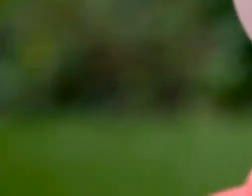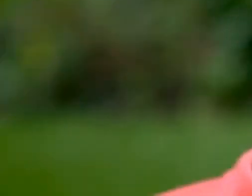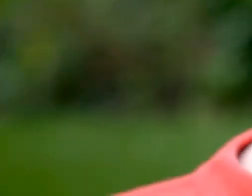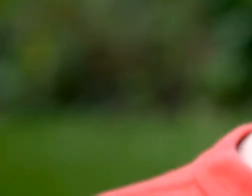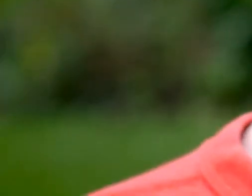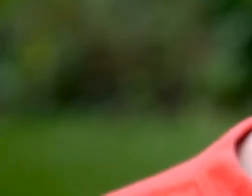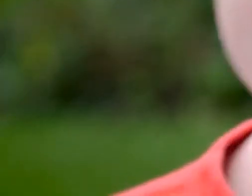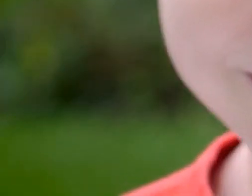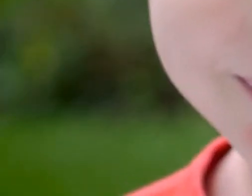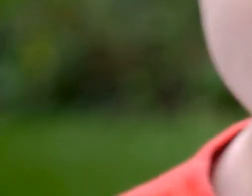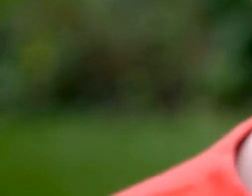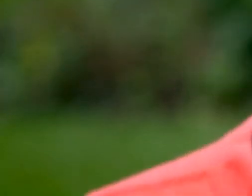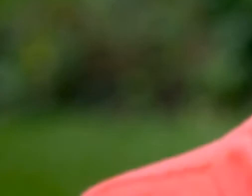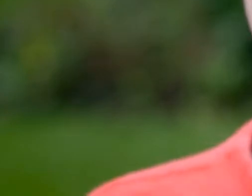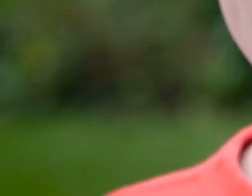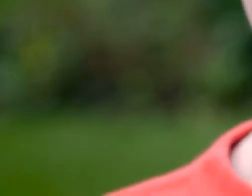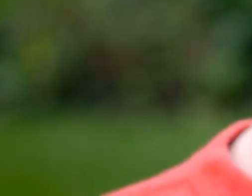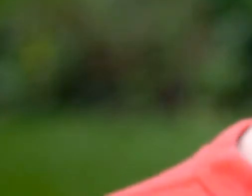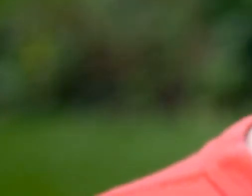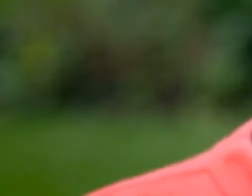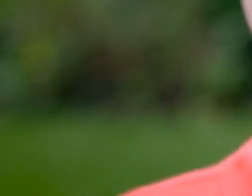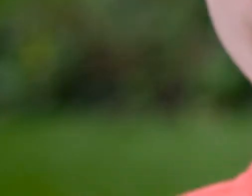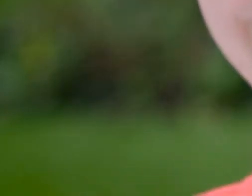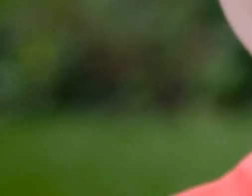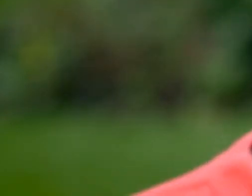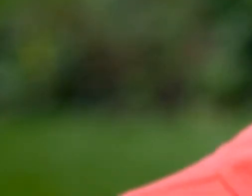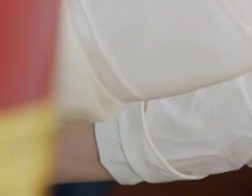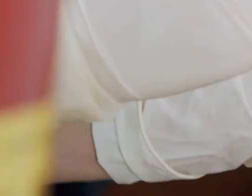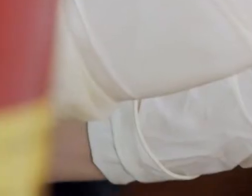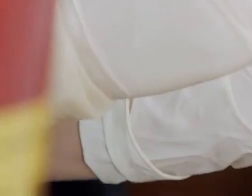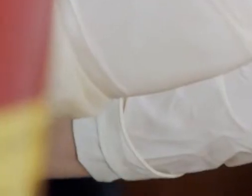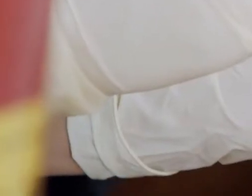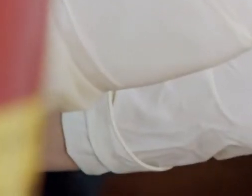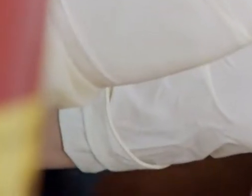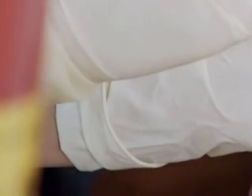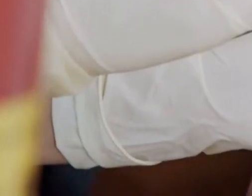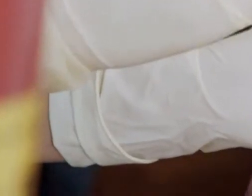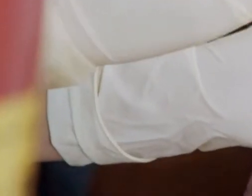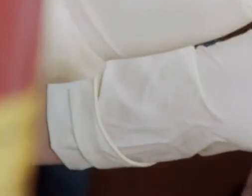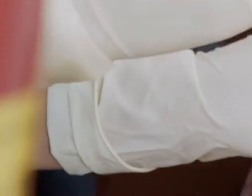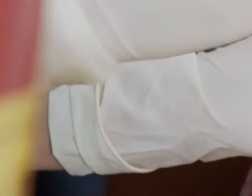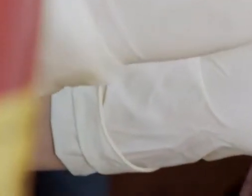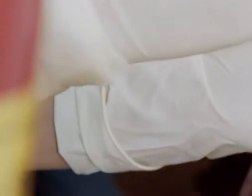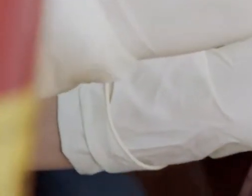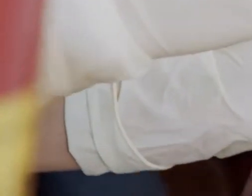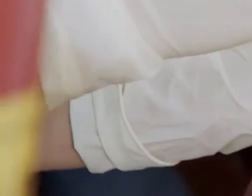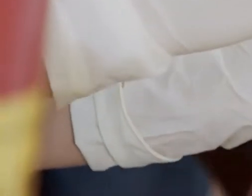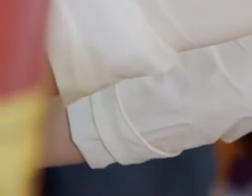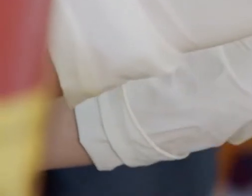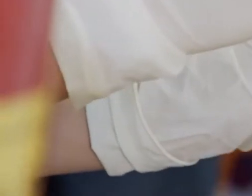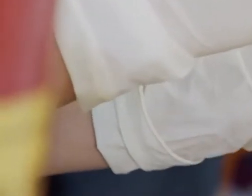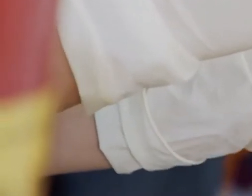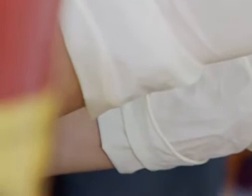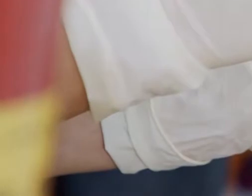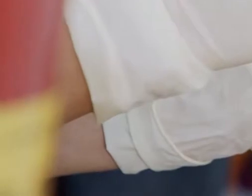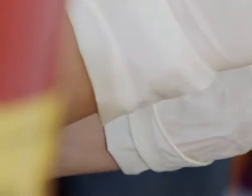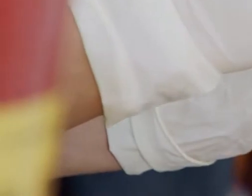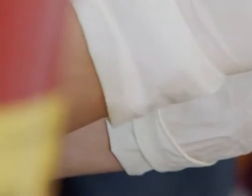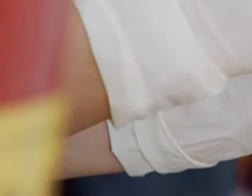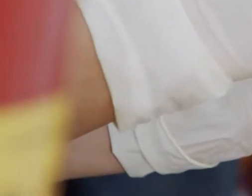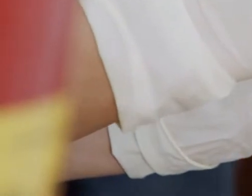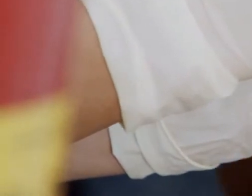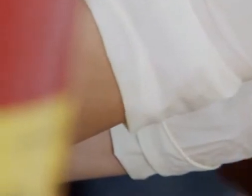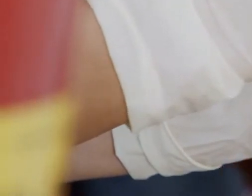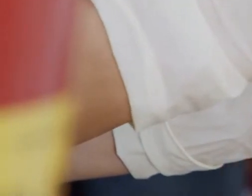vaccine. So what is the best way to mentally prepare them for the shot? What parents need to know so that they can make the best decisions for their